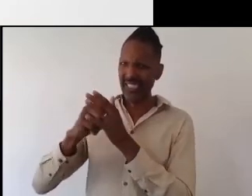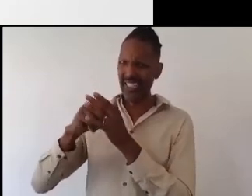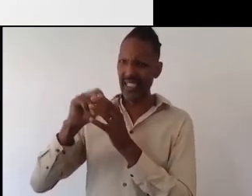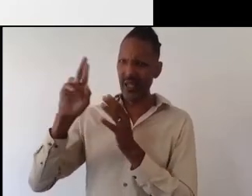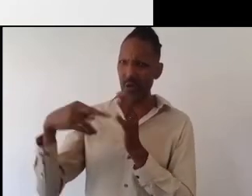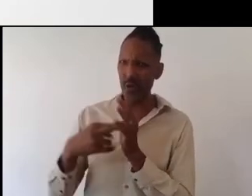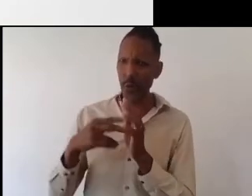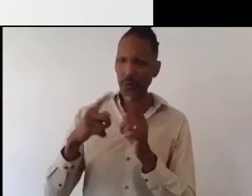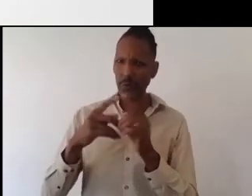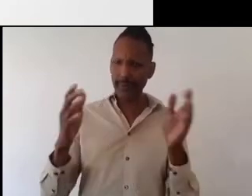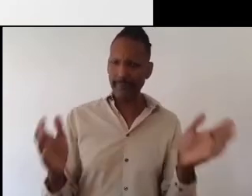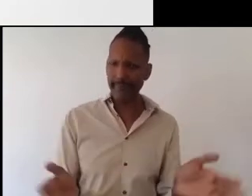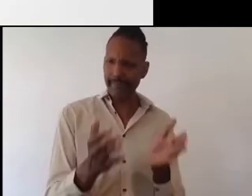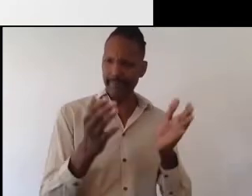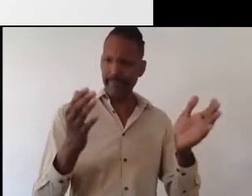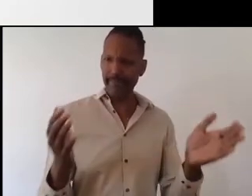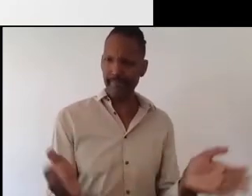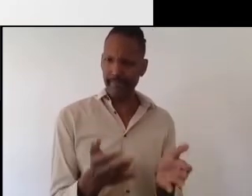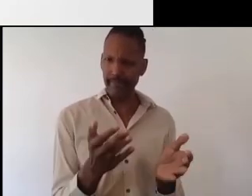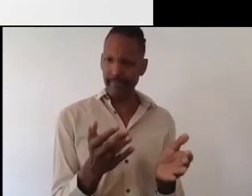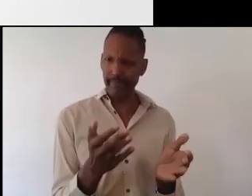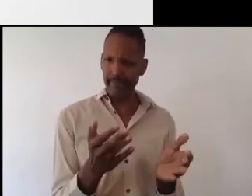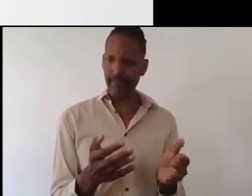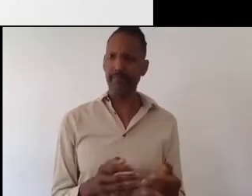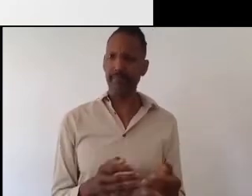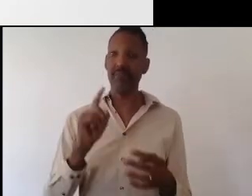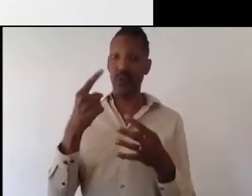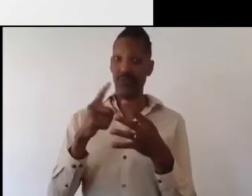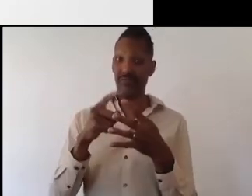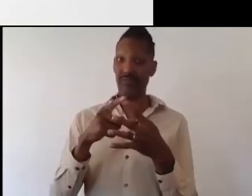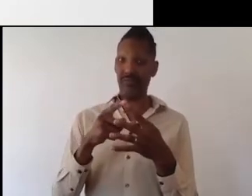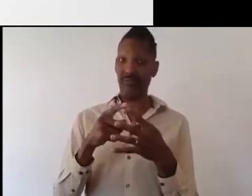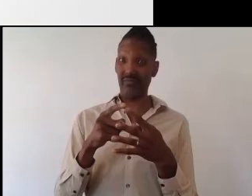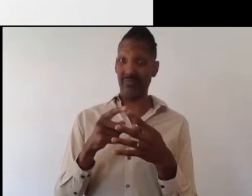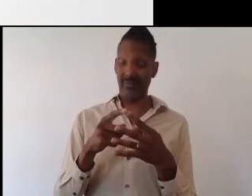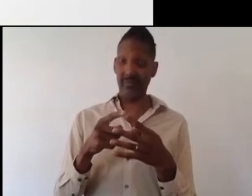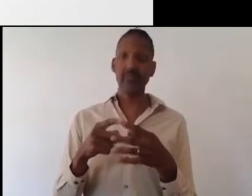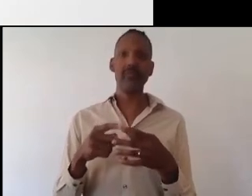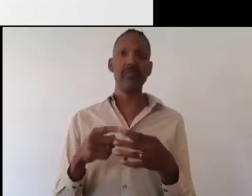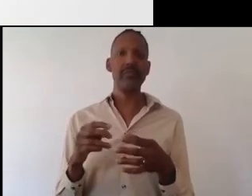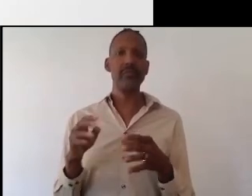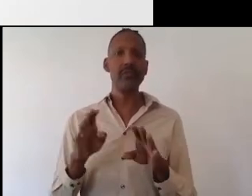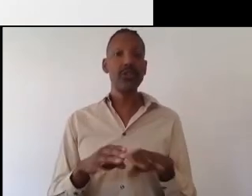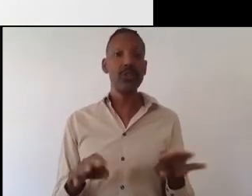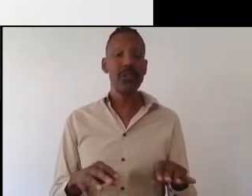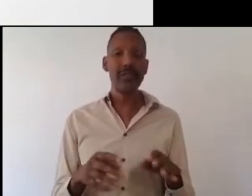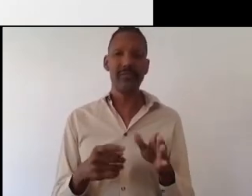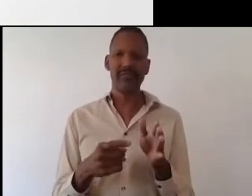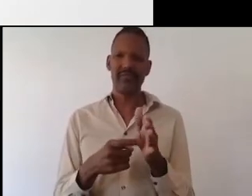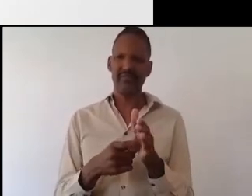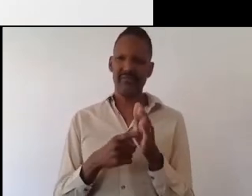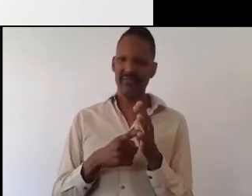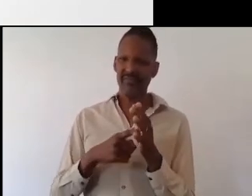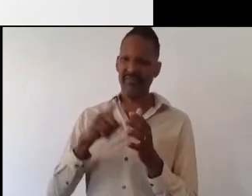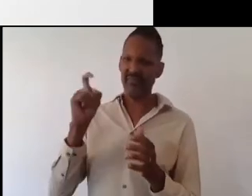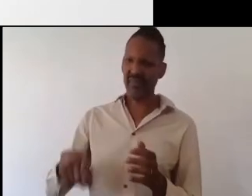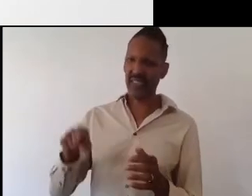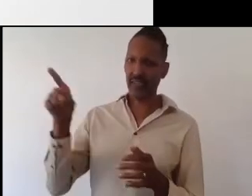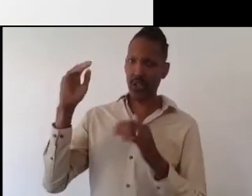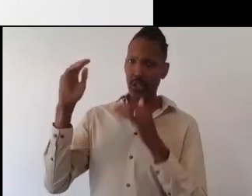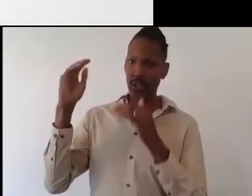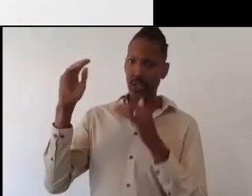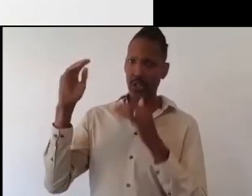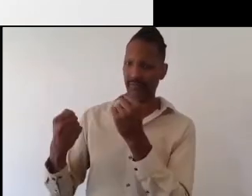learning inclinations of young children. So the first guiding principle says children need adults to develop their natural STEM